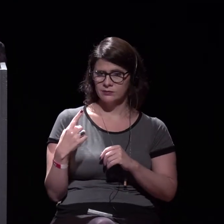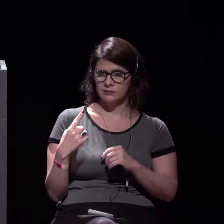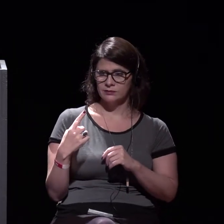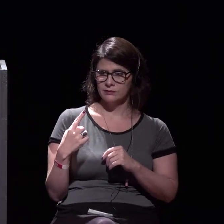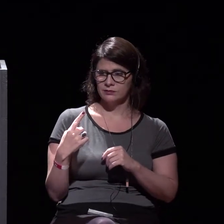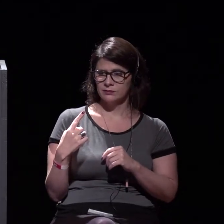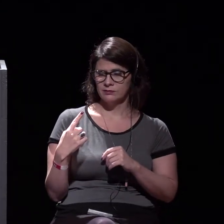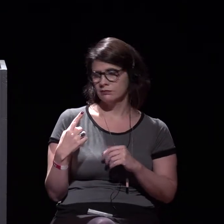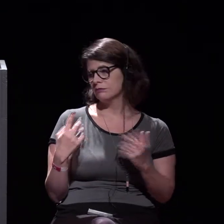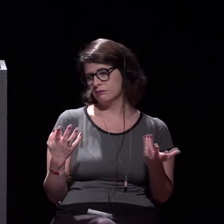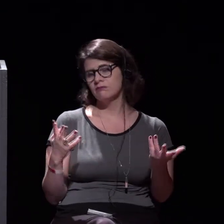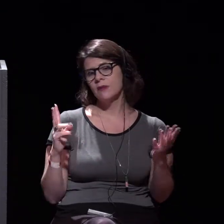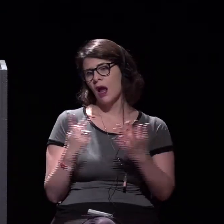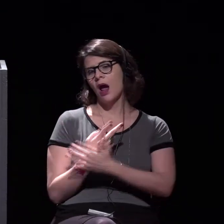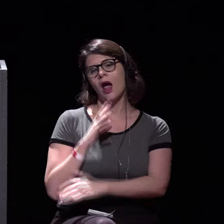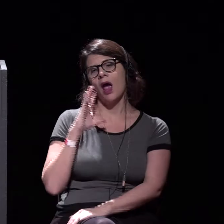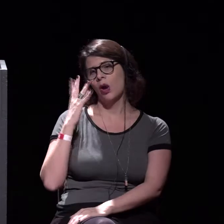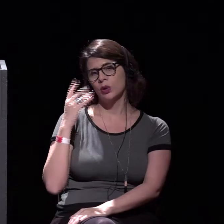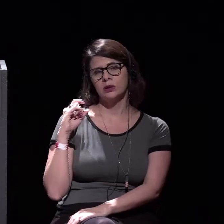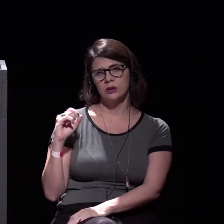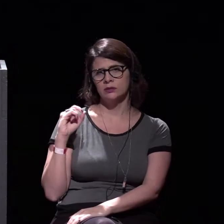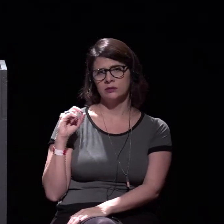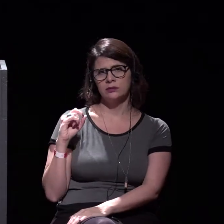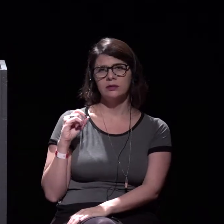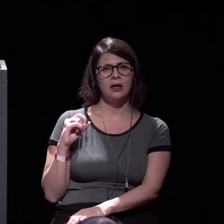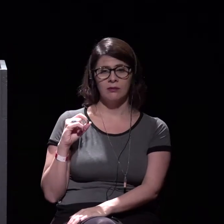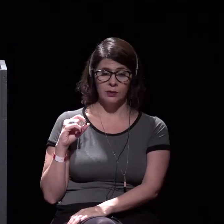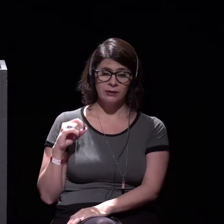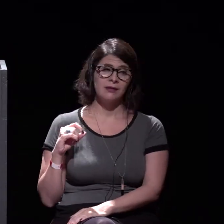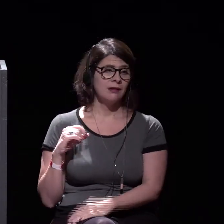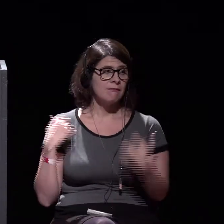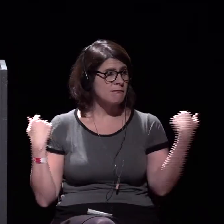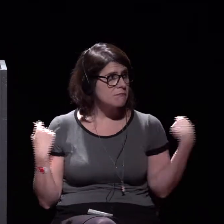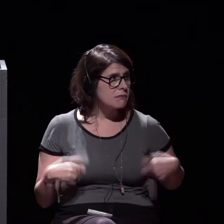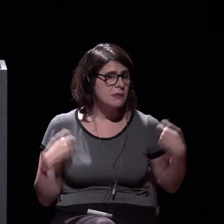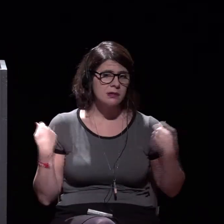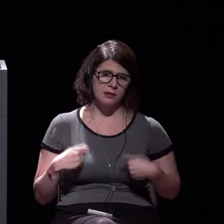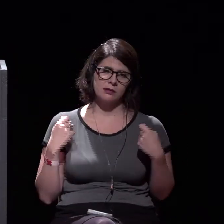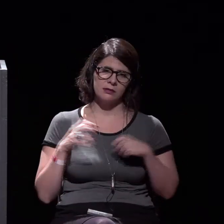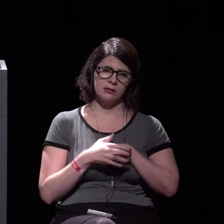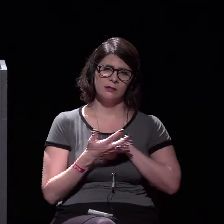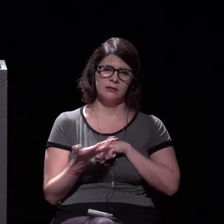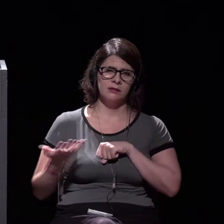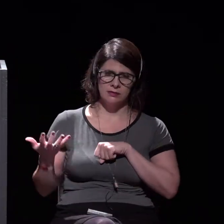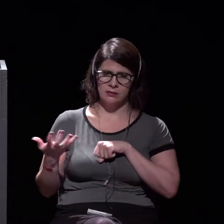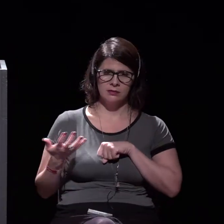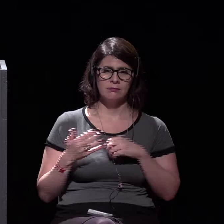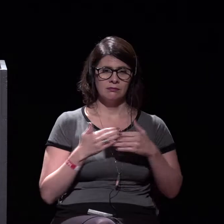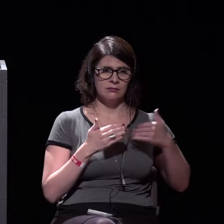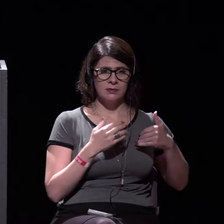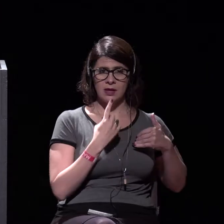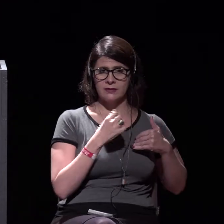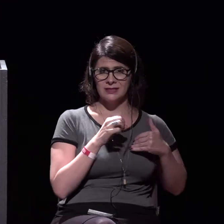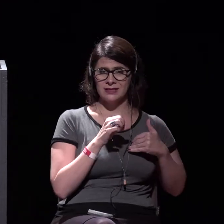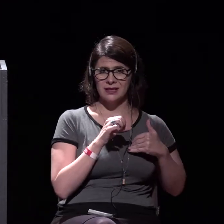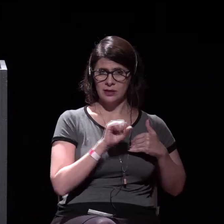call for democracy. This is the wake of 68. Up until that point, national committees were represented only by a very small minority of